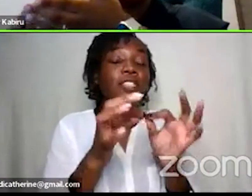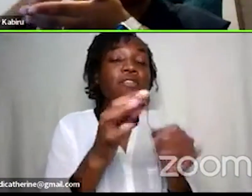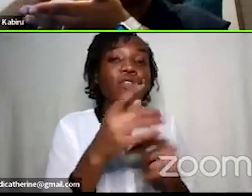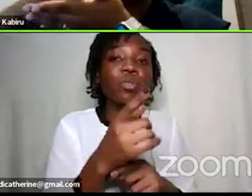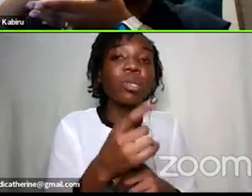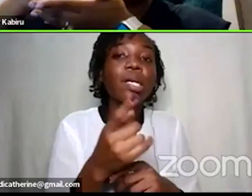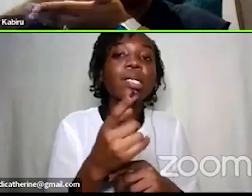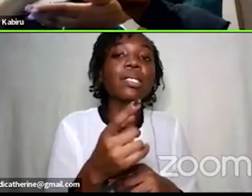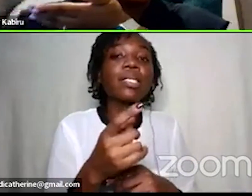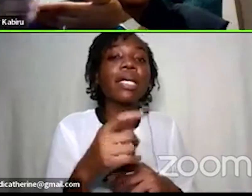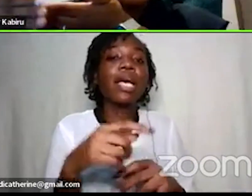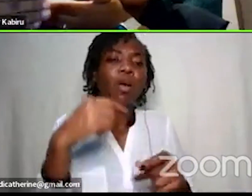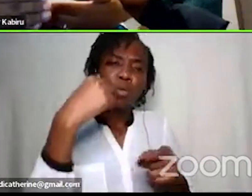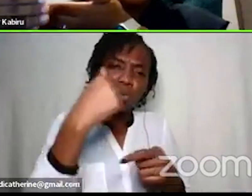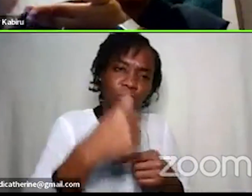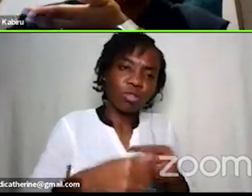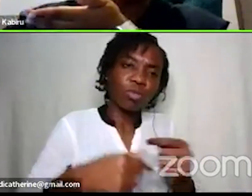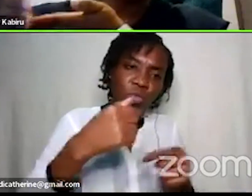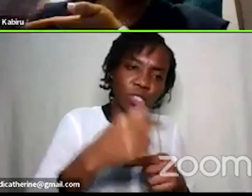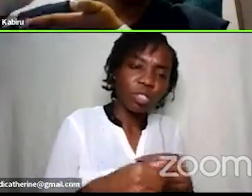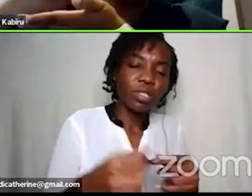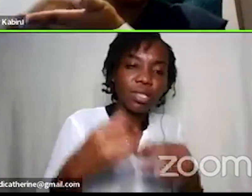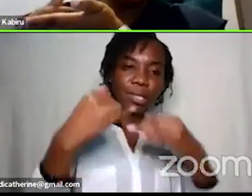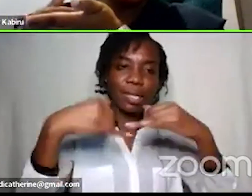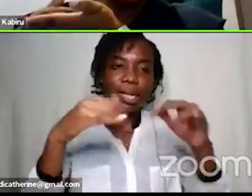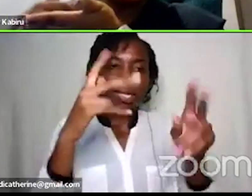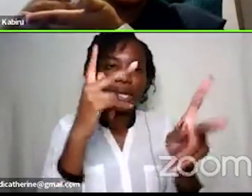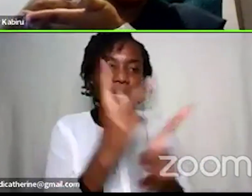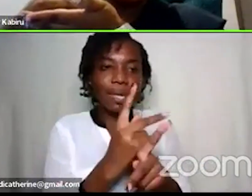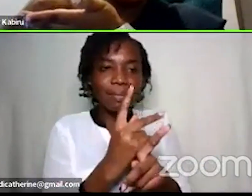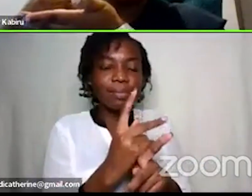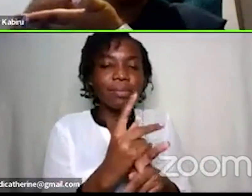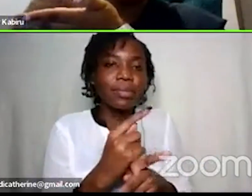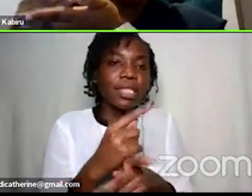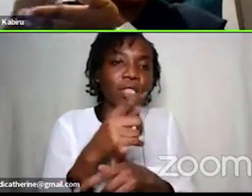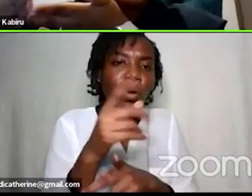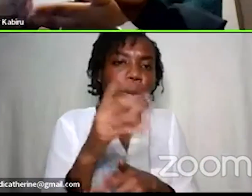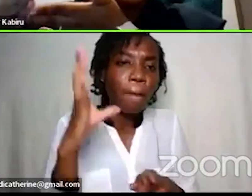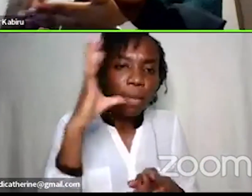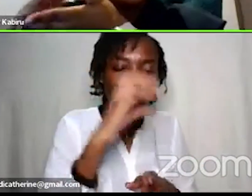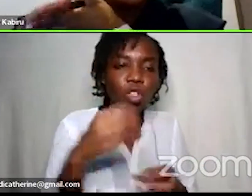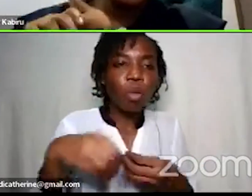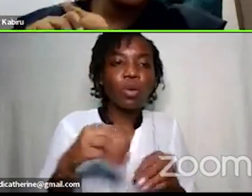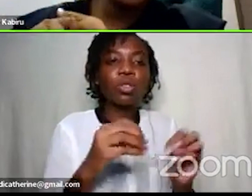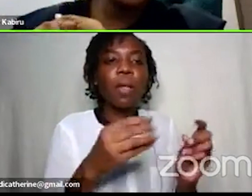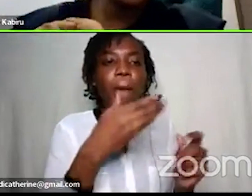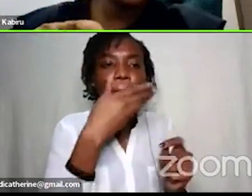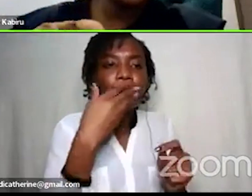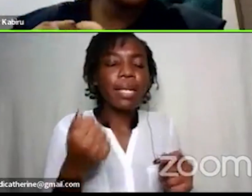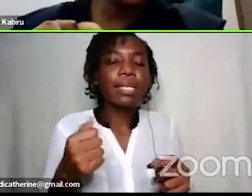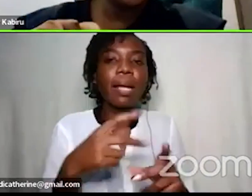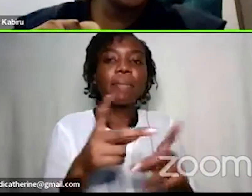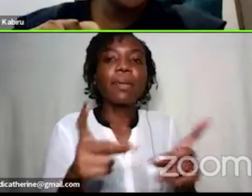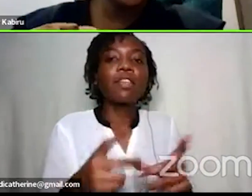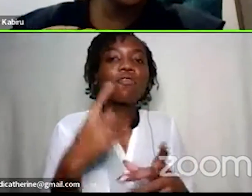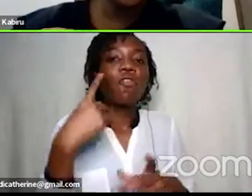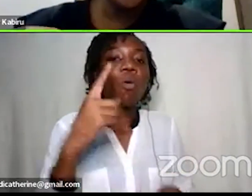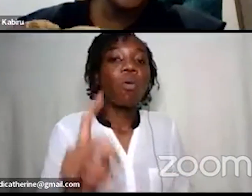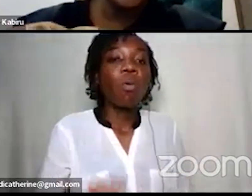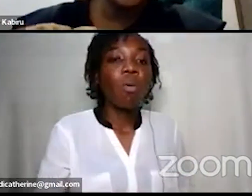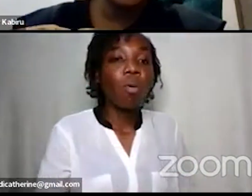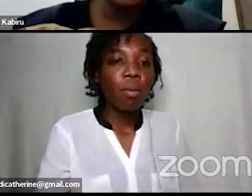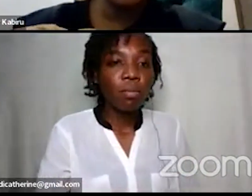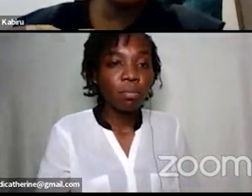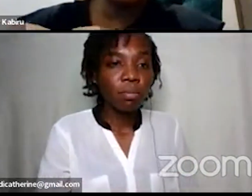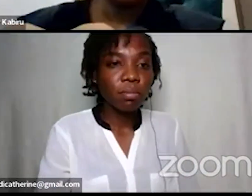you keep trying to be like someone, you miss out on opportunities that you are better placed for. That's